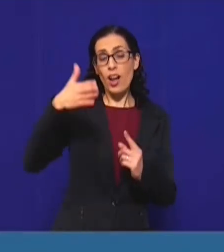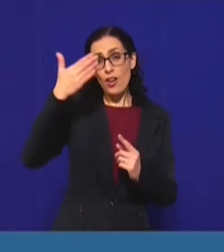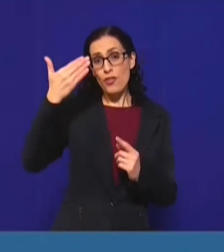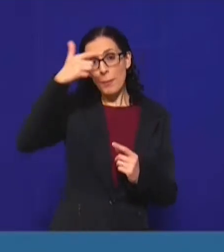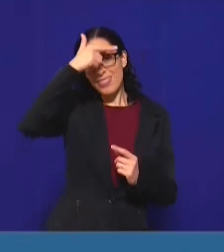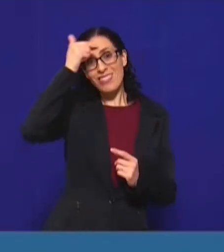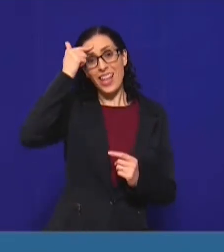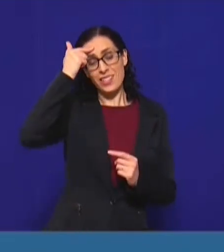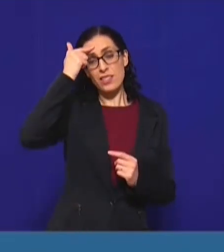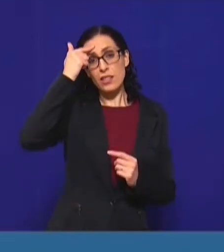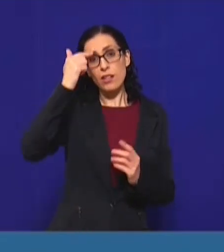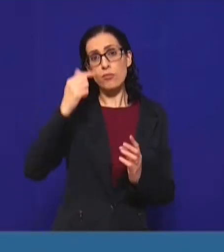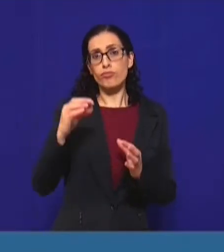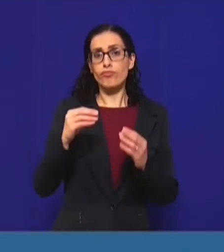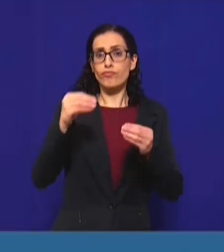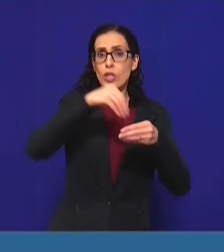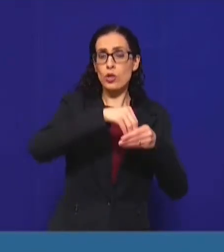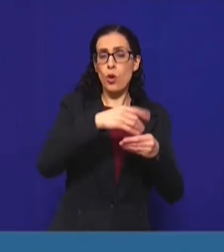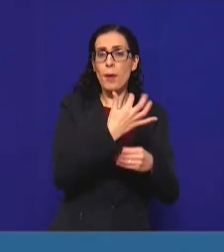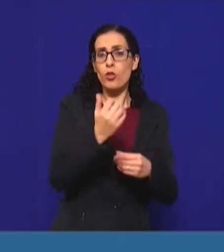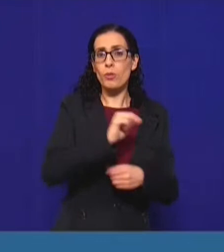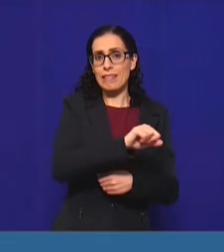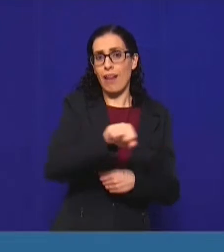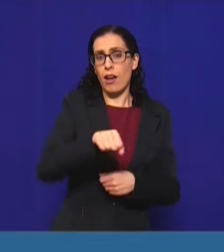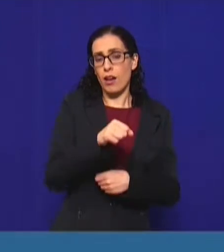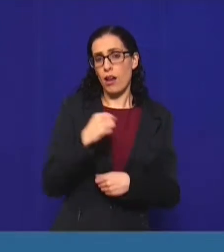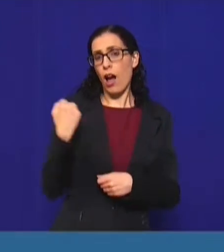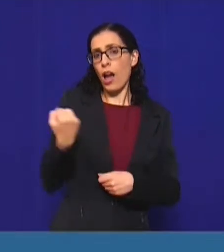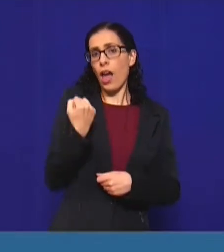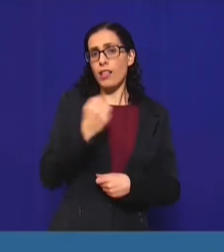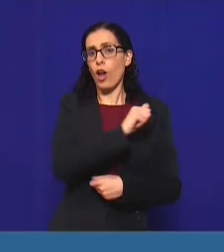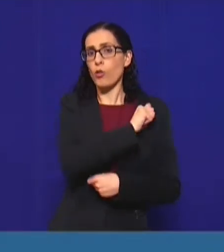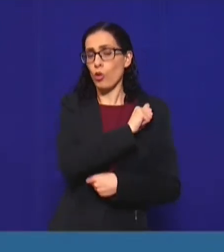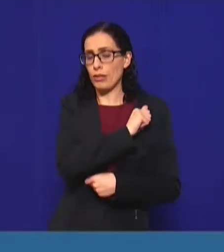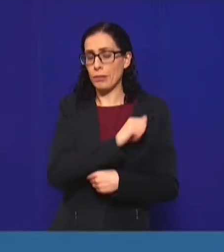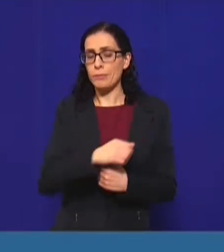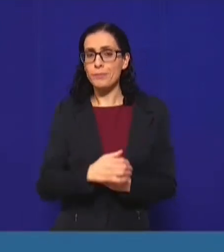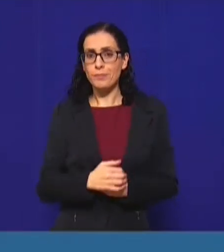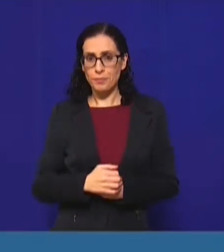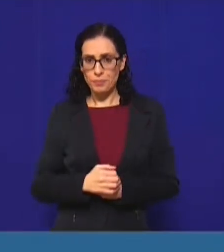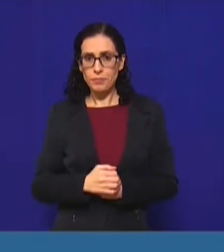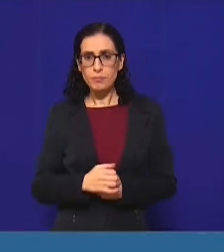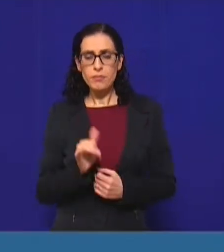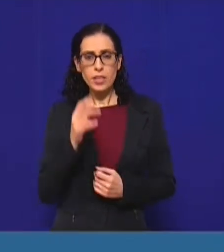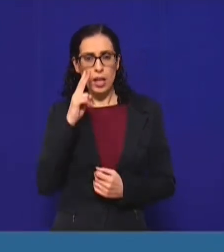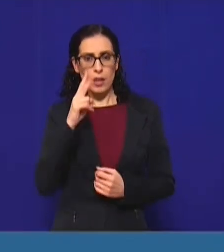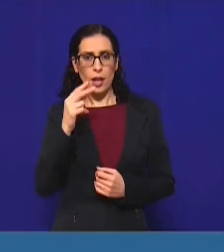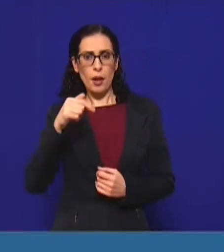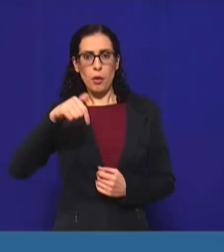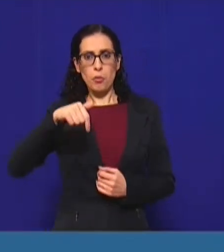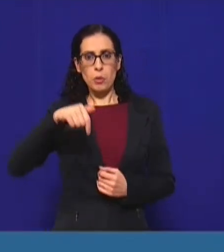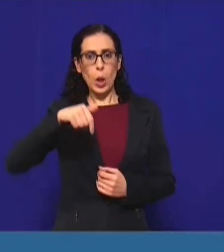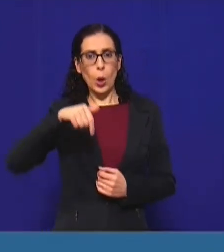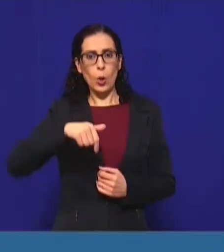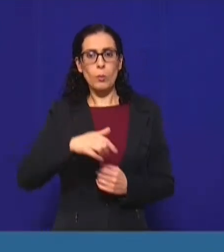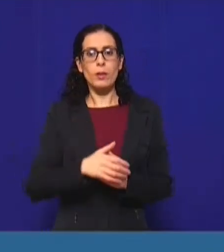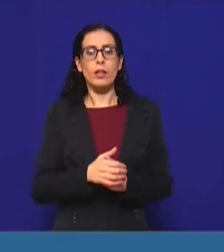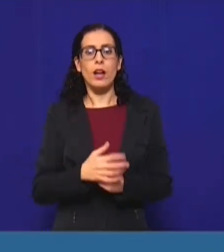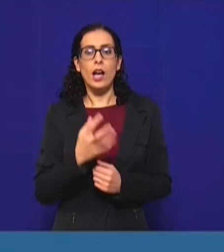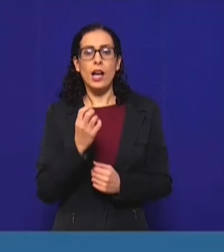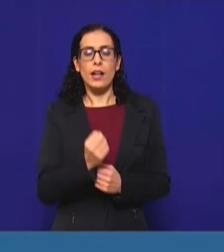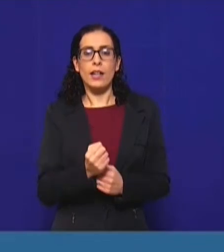man-numri li aħna qiegħed ikollna. Infatti jekk aħna nħarsu lejn in-numri li kellna illum,